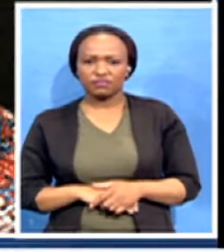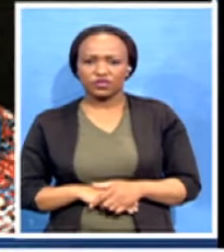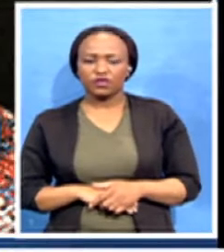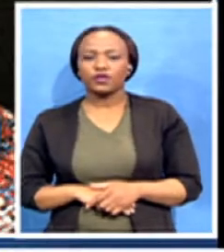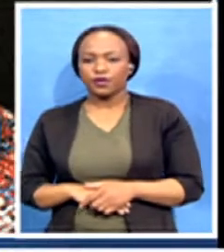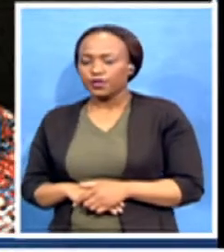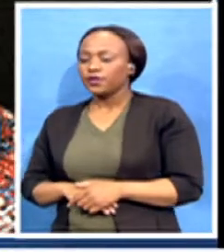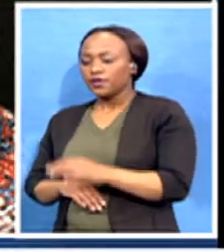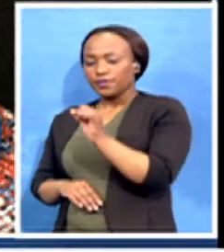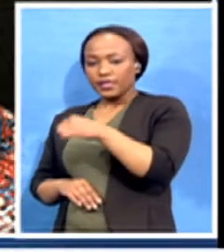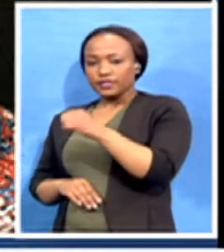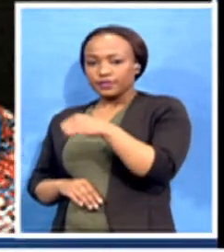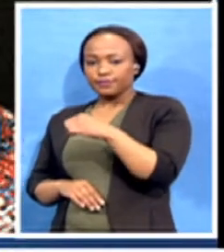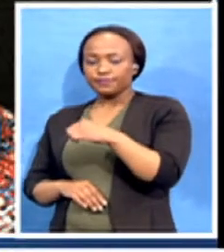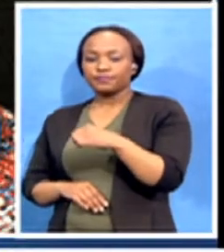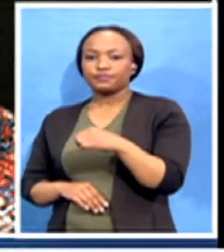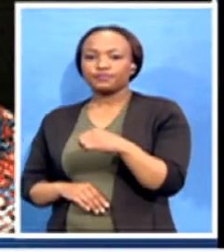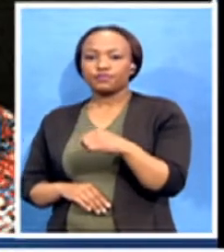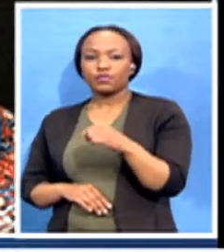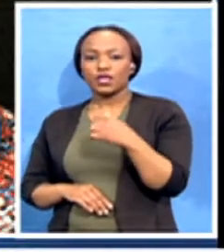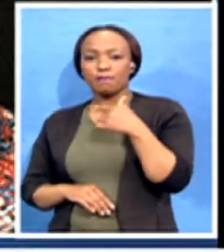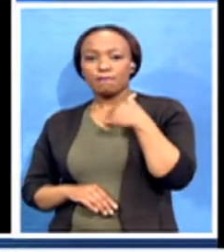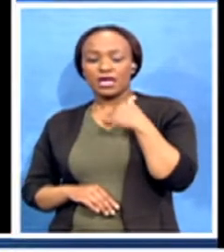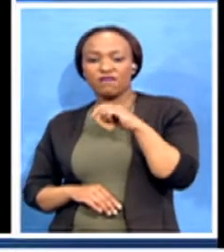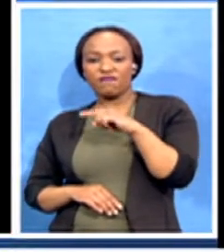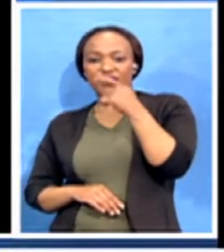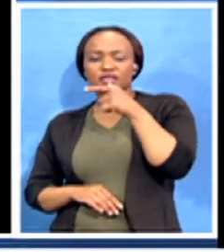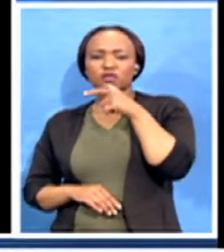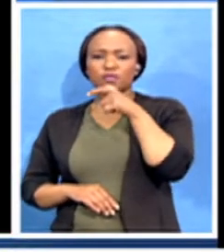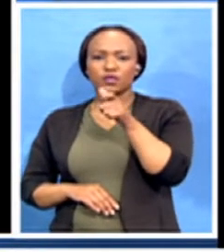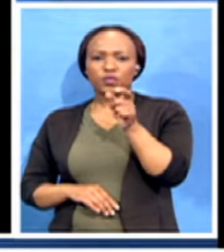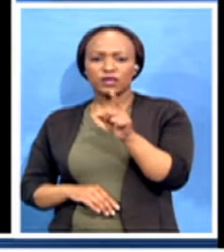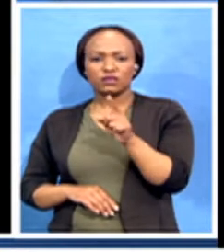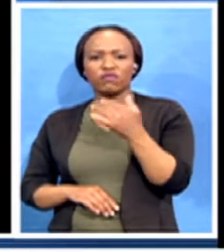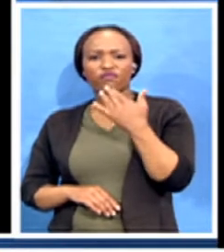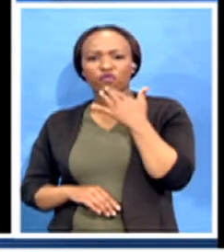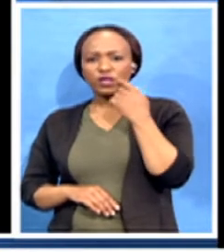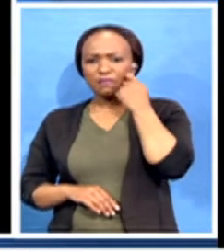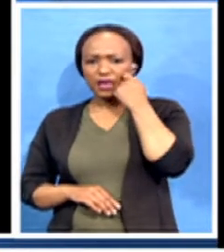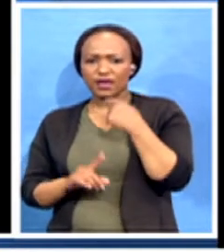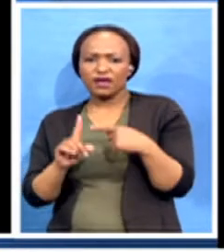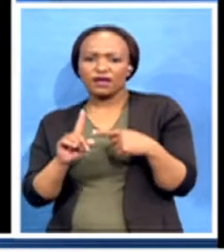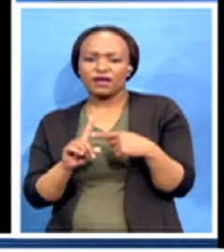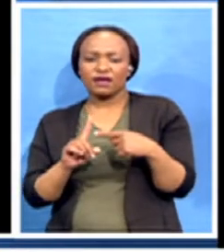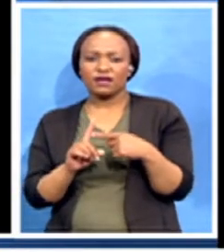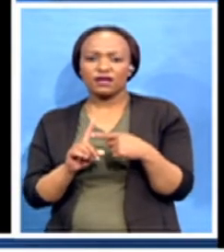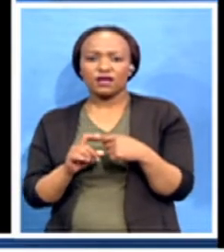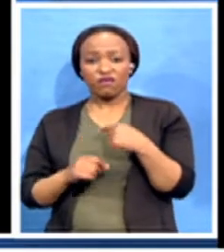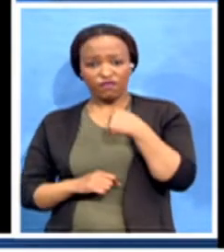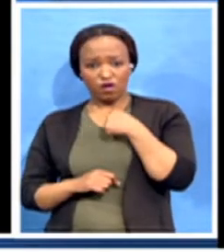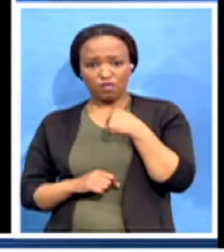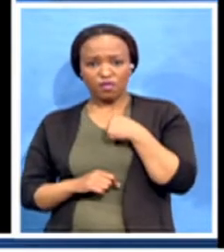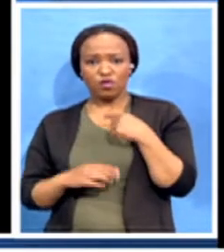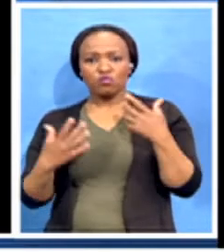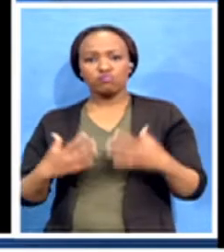Yes, indeed. I think my first comment about this man would be, for me, he was